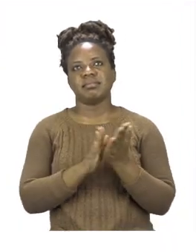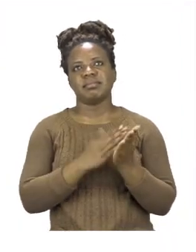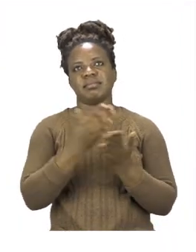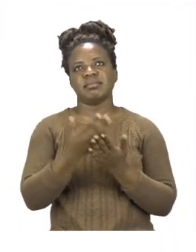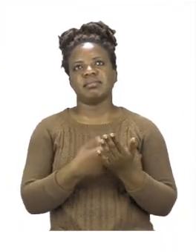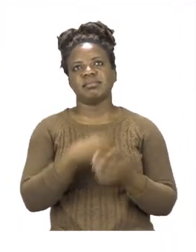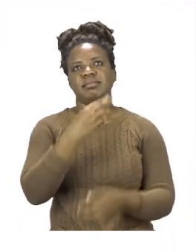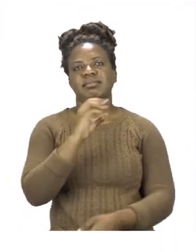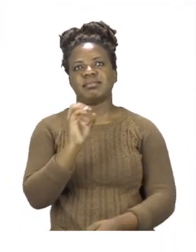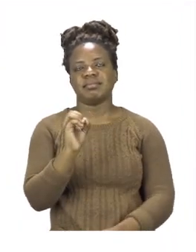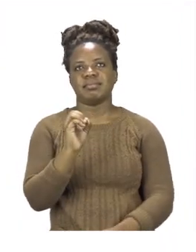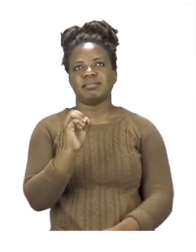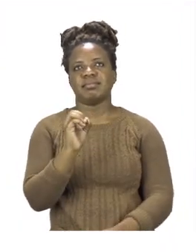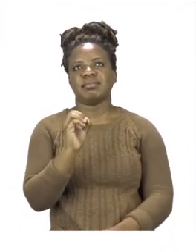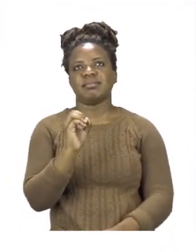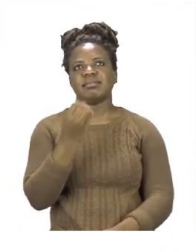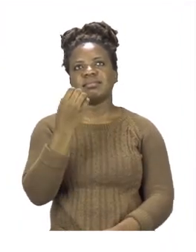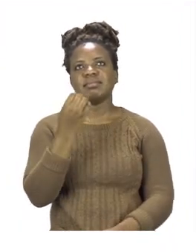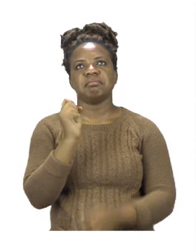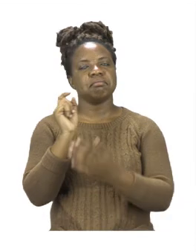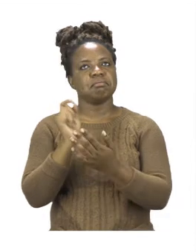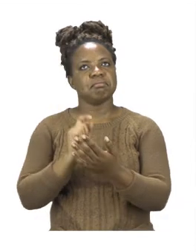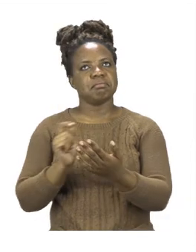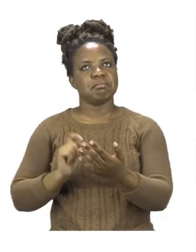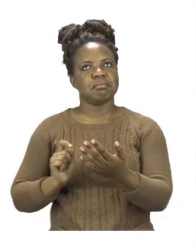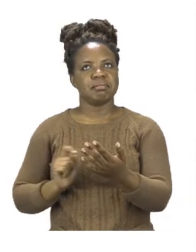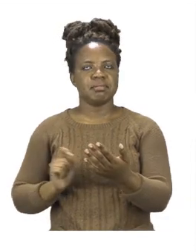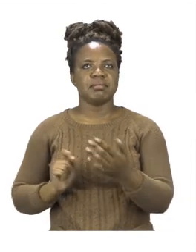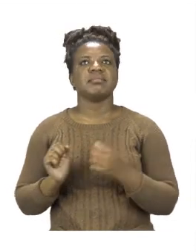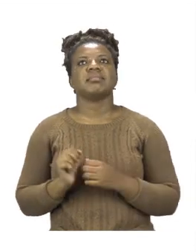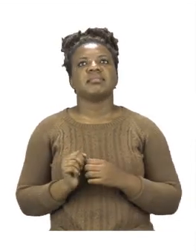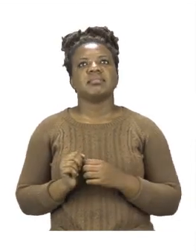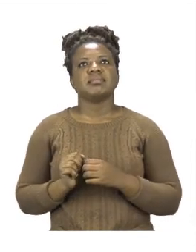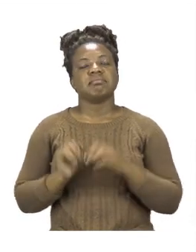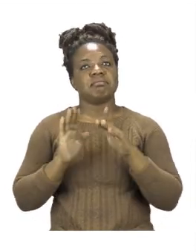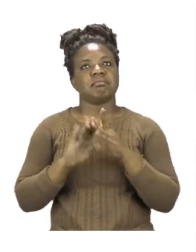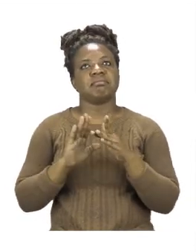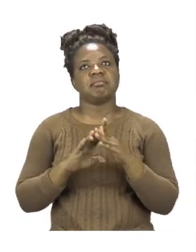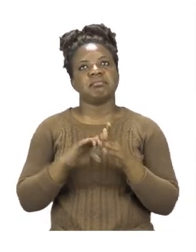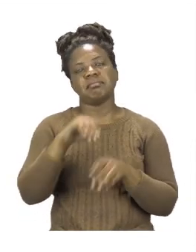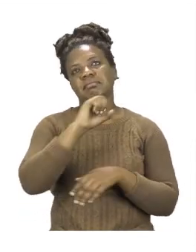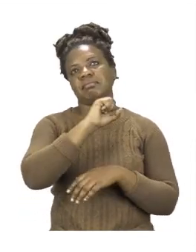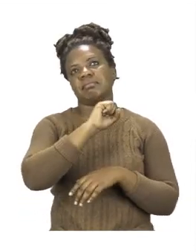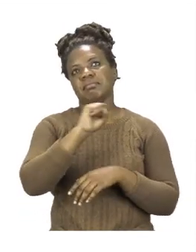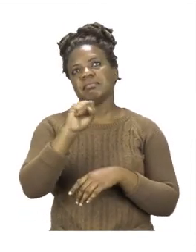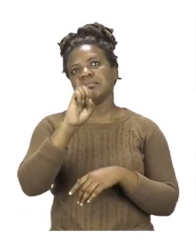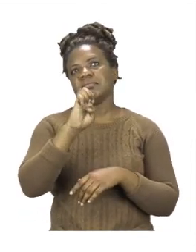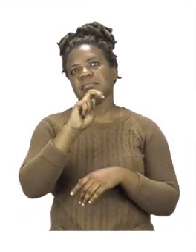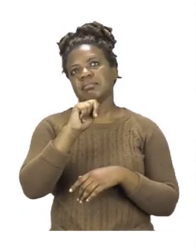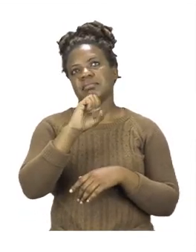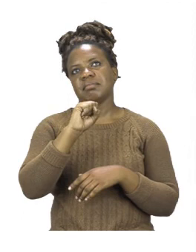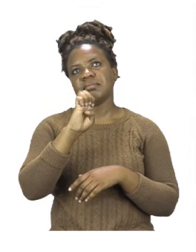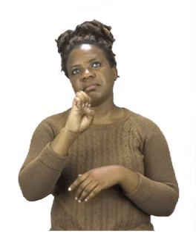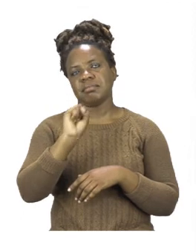doing creative writing. The creative writing we're going to do has to do with our senses and